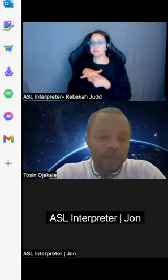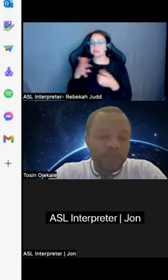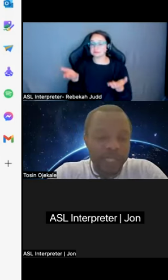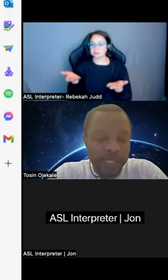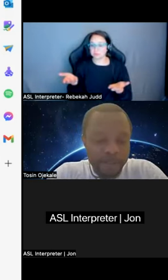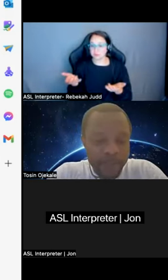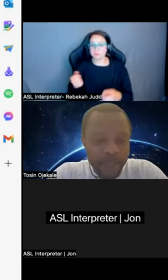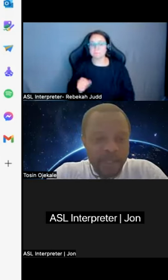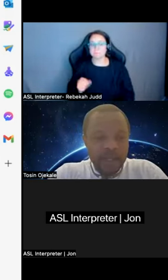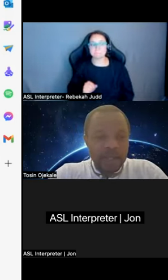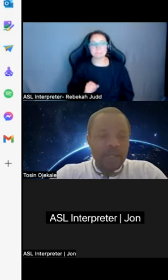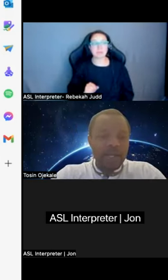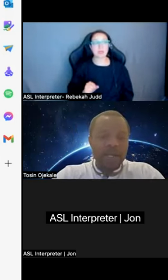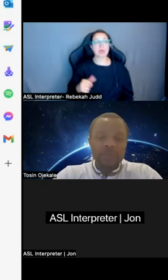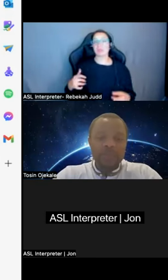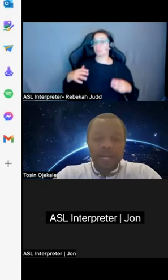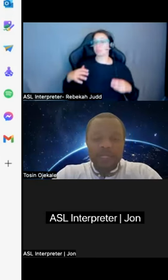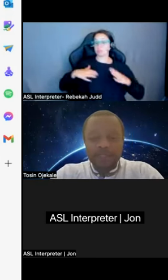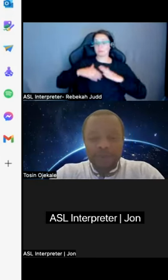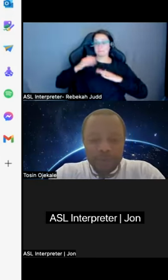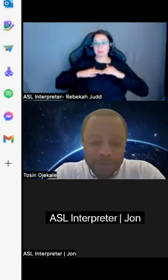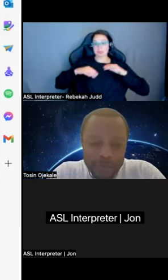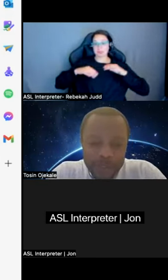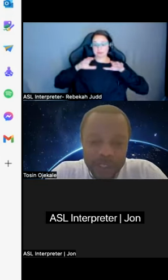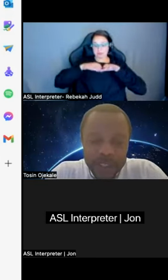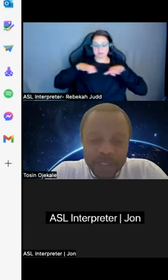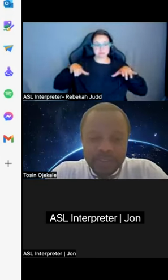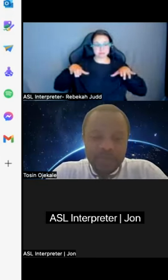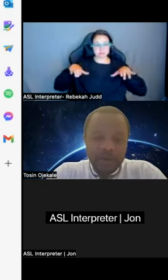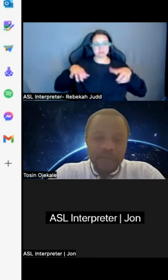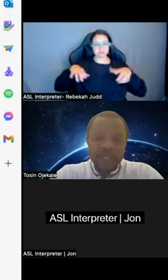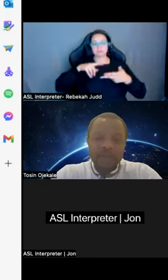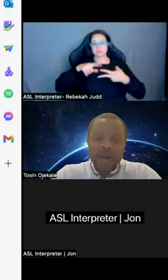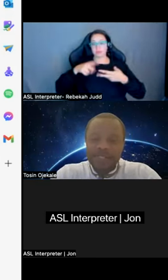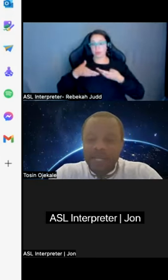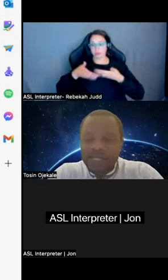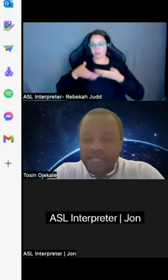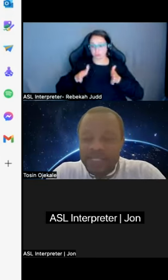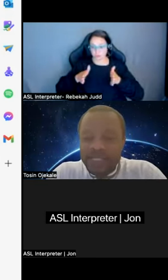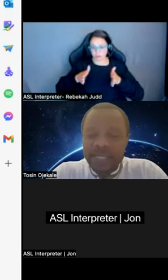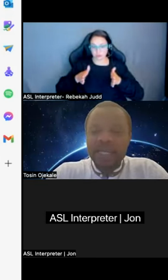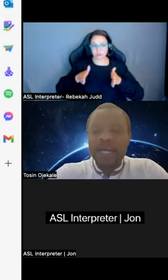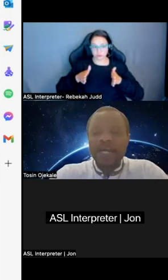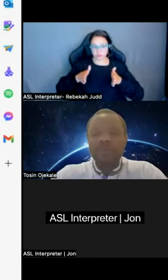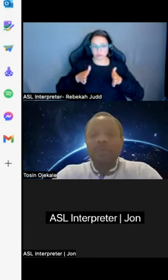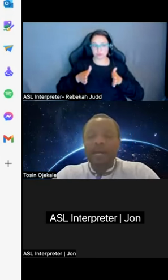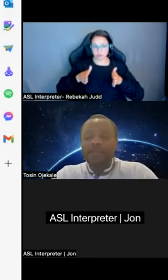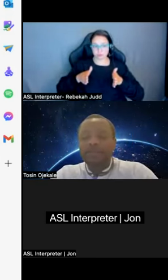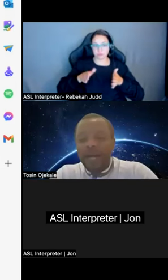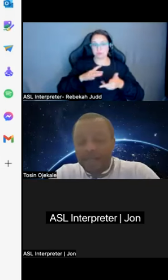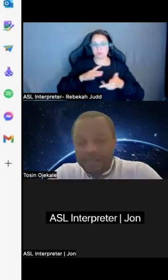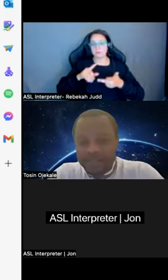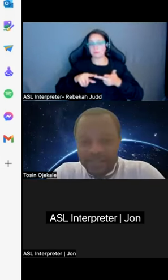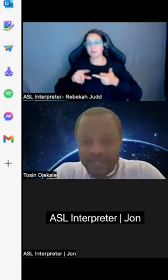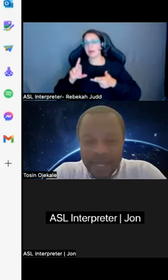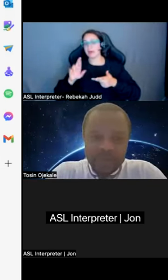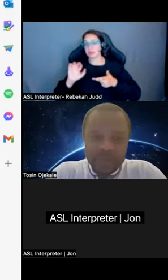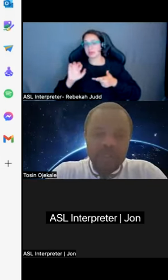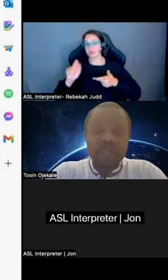overall building, we'll look at the room, which is more of the white spaces, and then we'll look at the